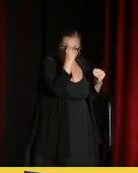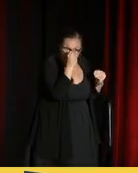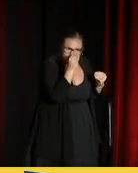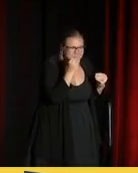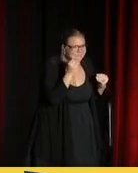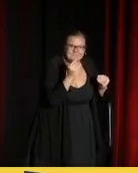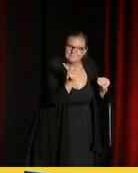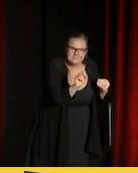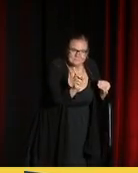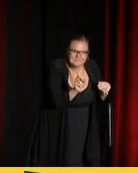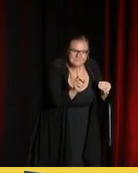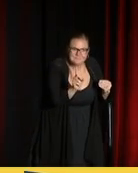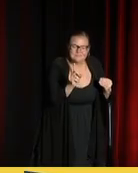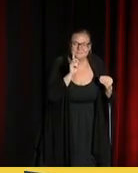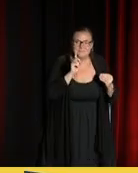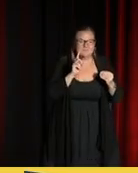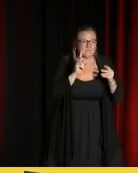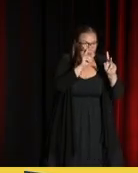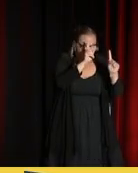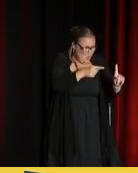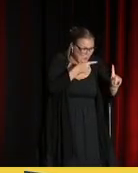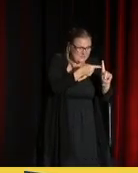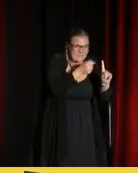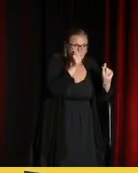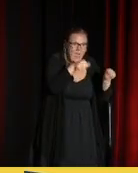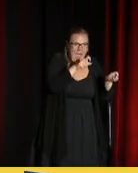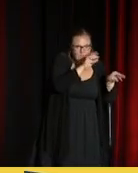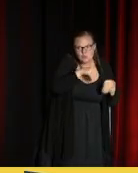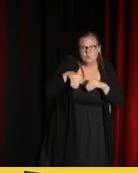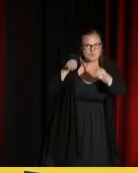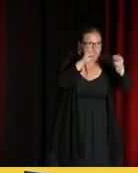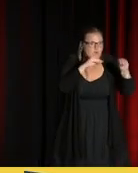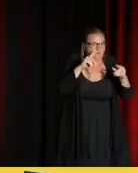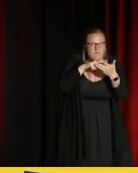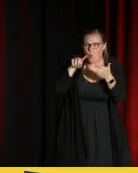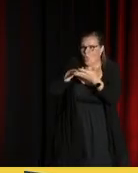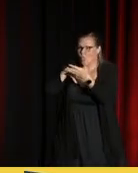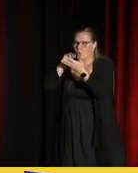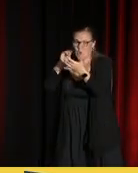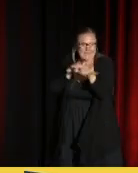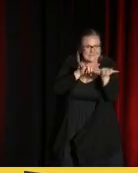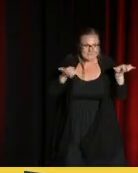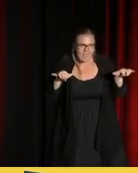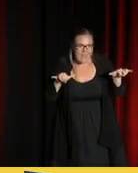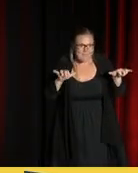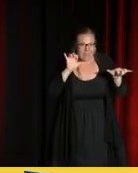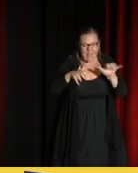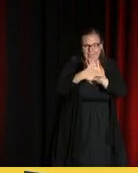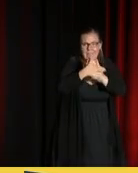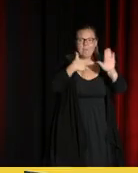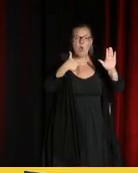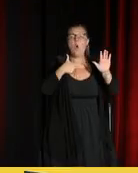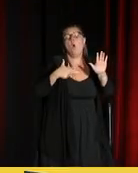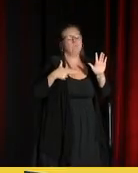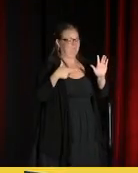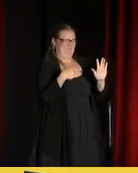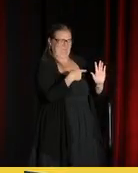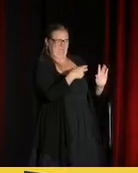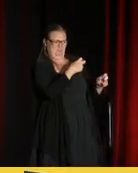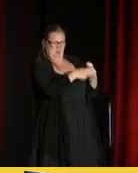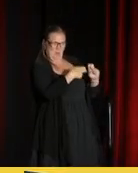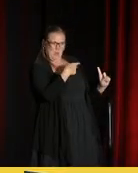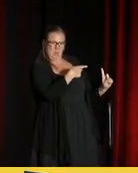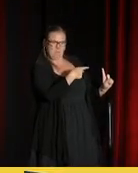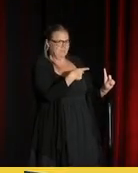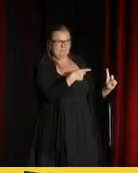Not true. A person who needs to move in order to learn is labeled a problem instead of